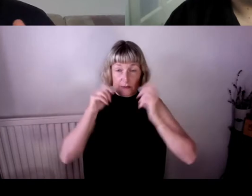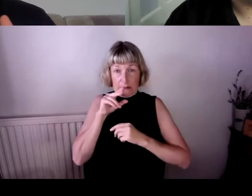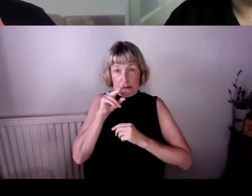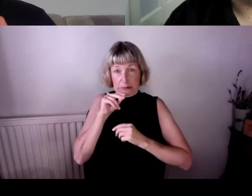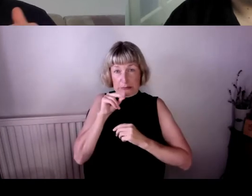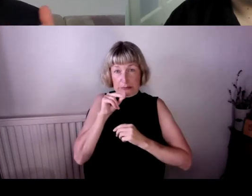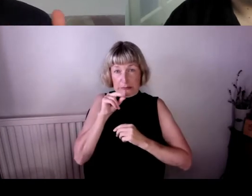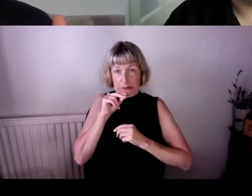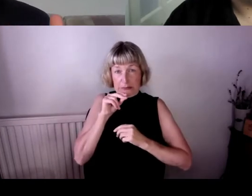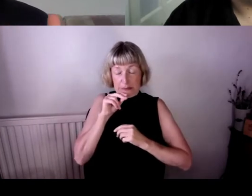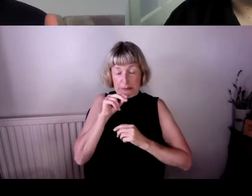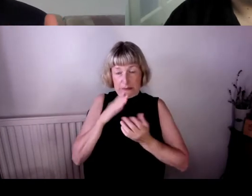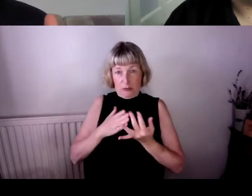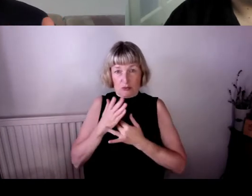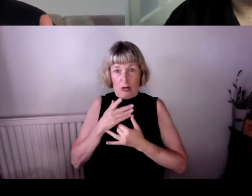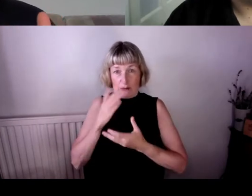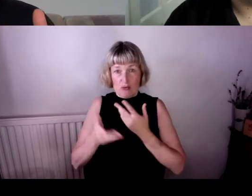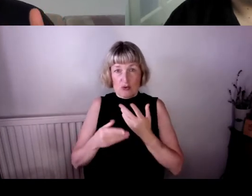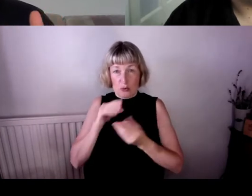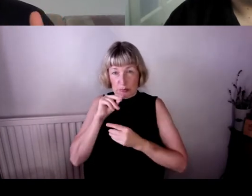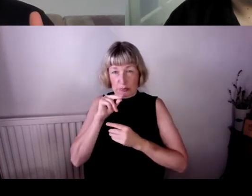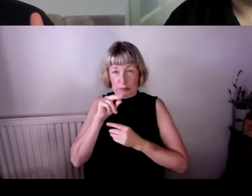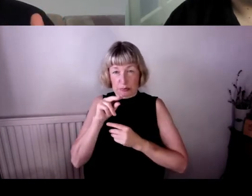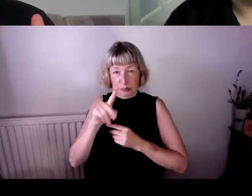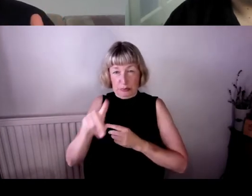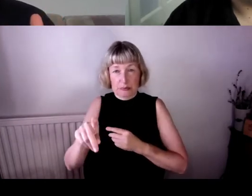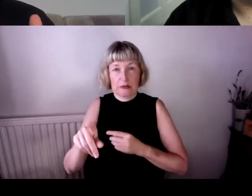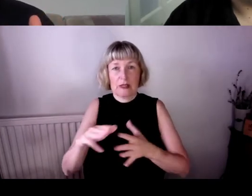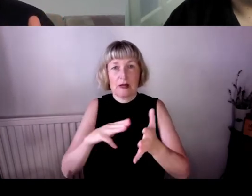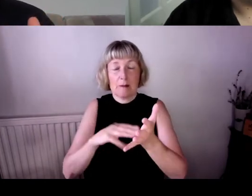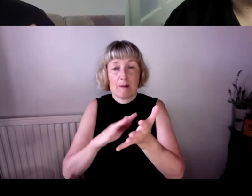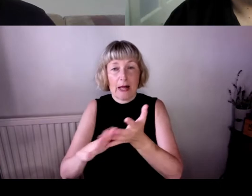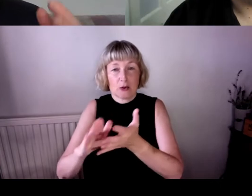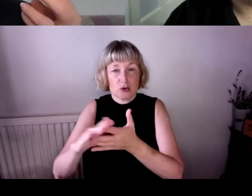on, probably put a few more wriggles and writhings in for my benefit.